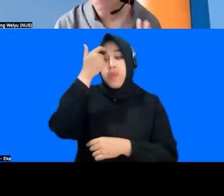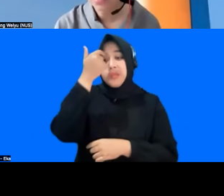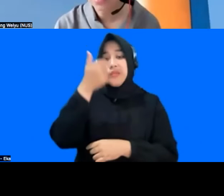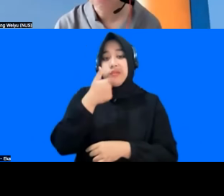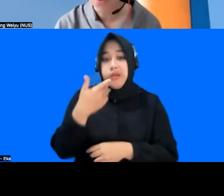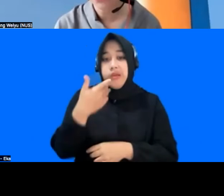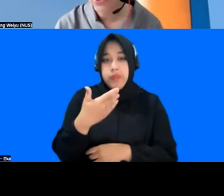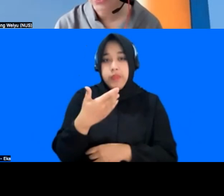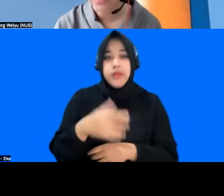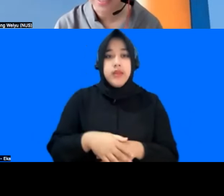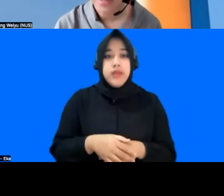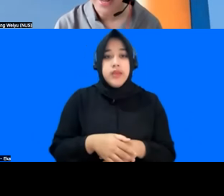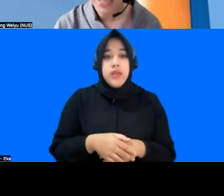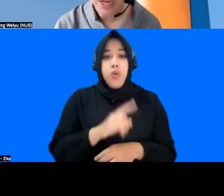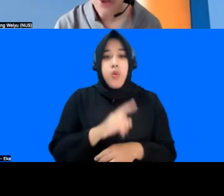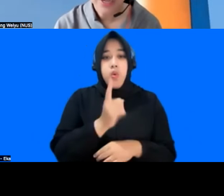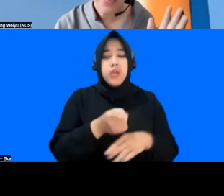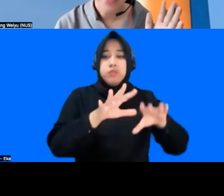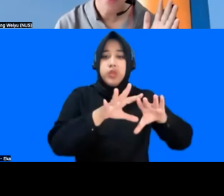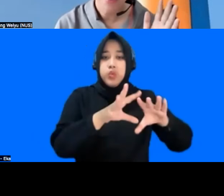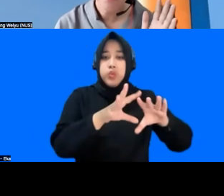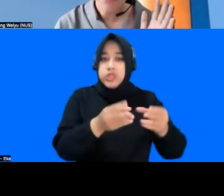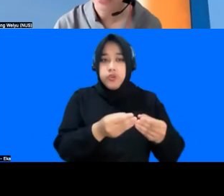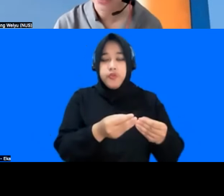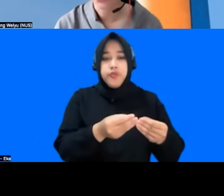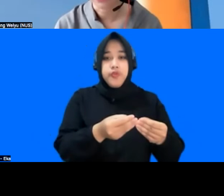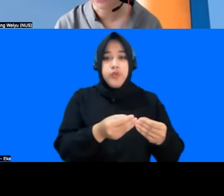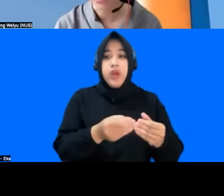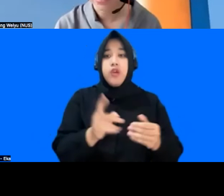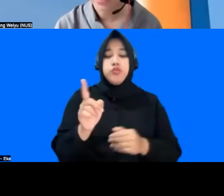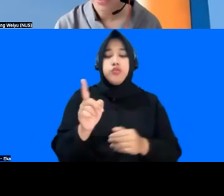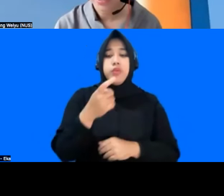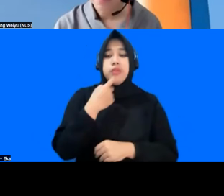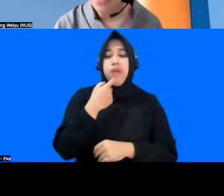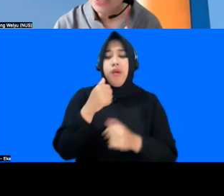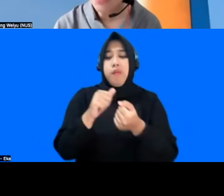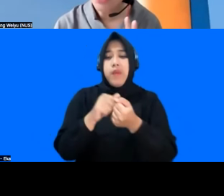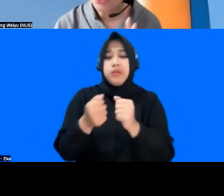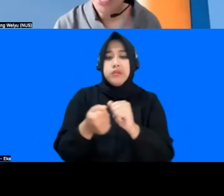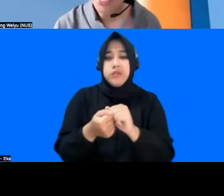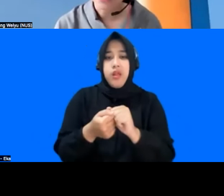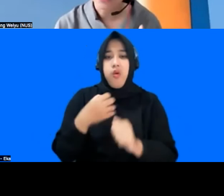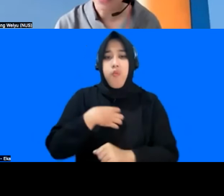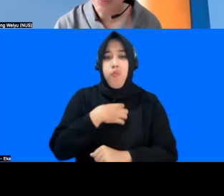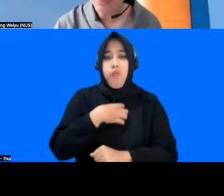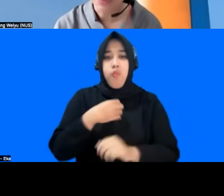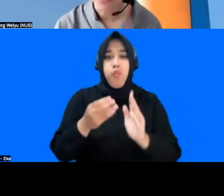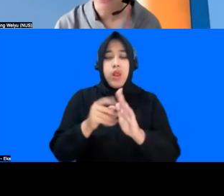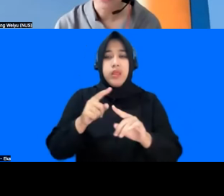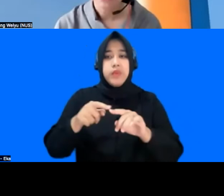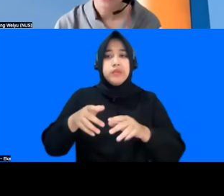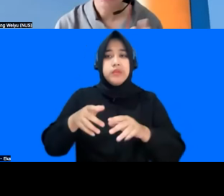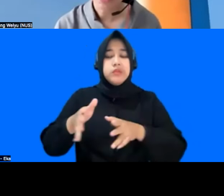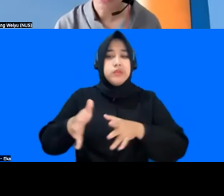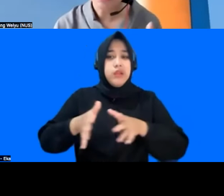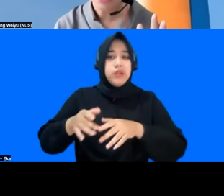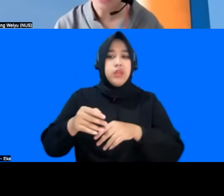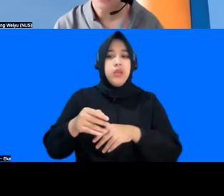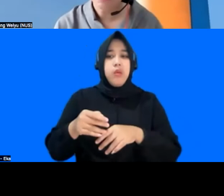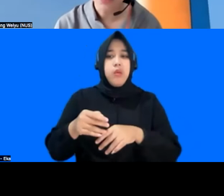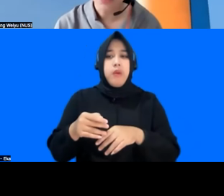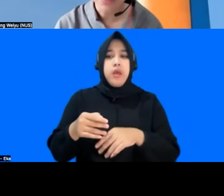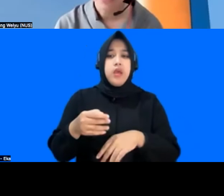matter of moral judgment. It's actually a practical strategy. Because when we look at the problem, right, the problem